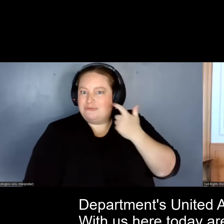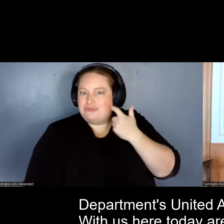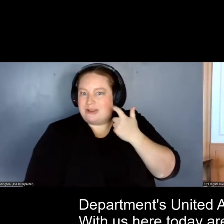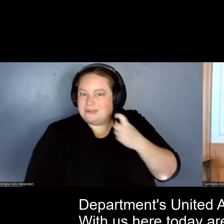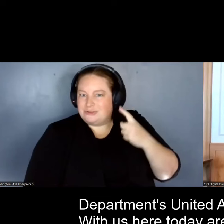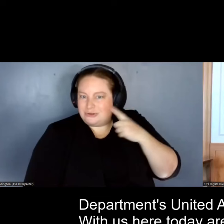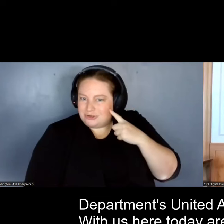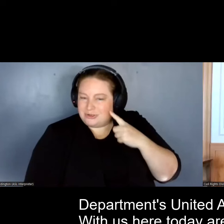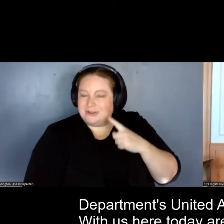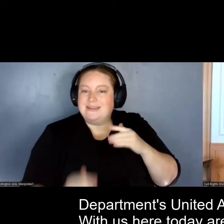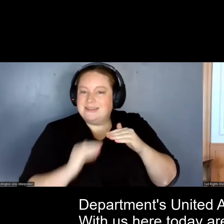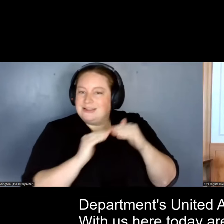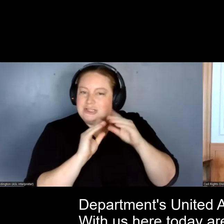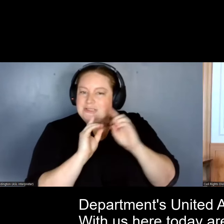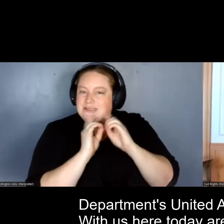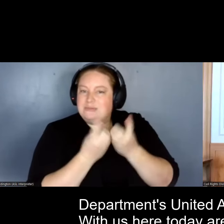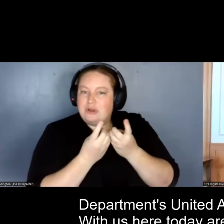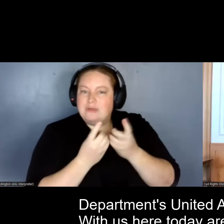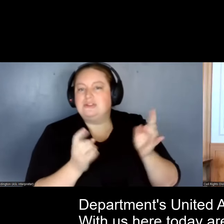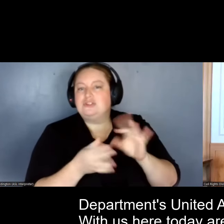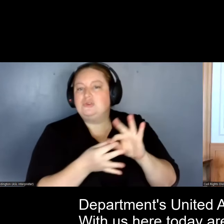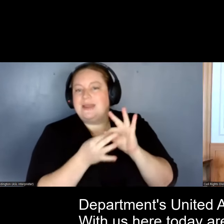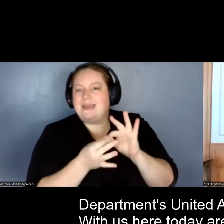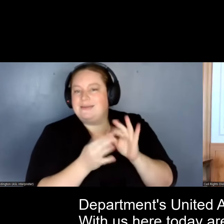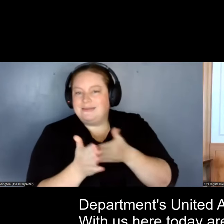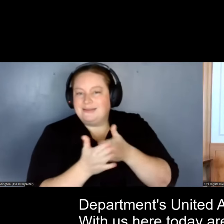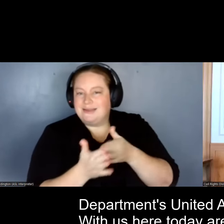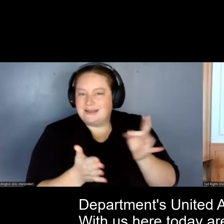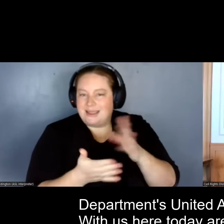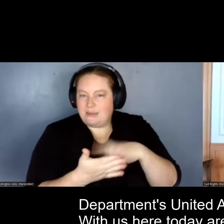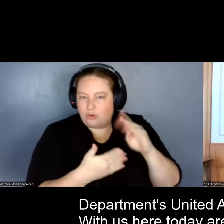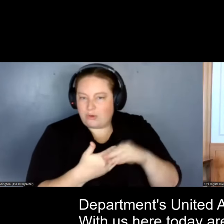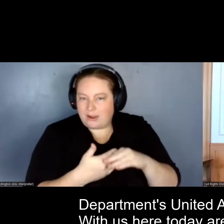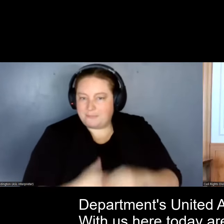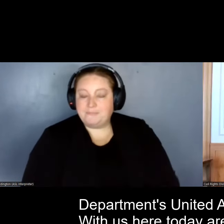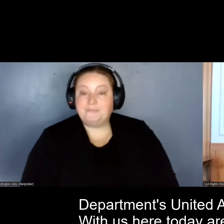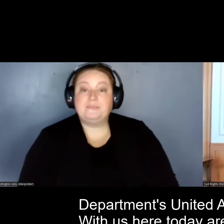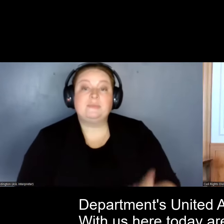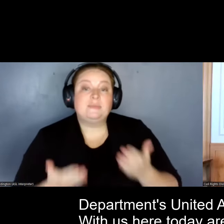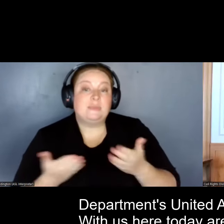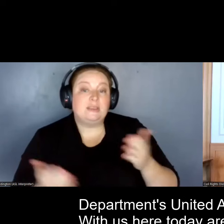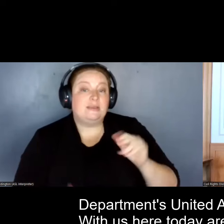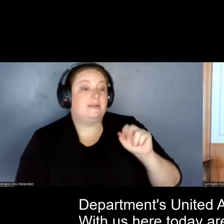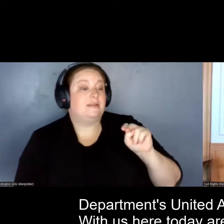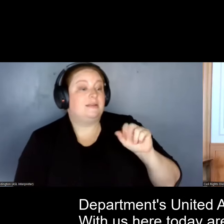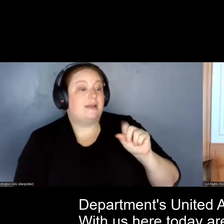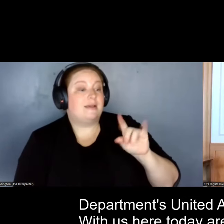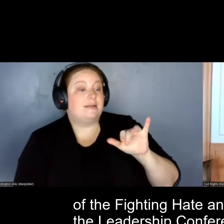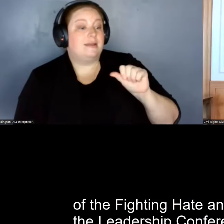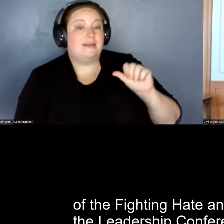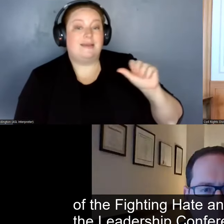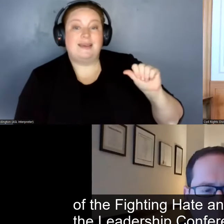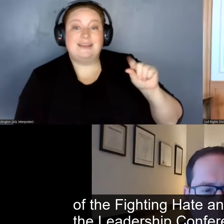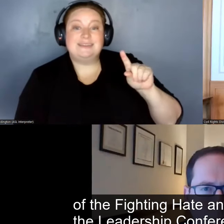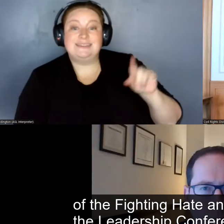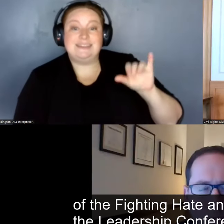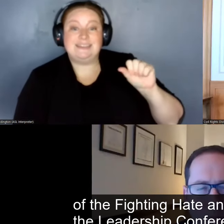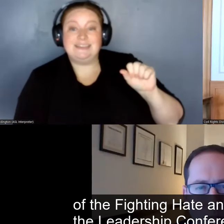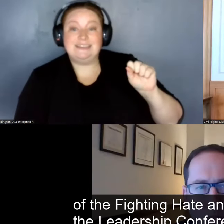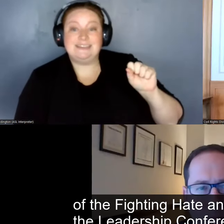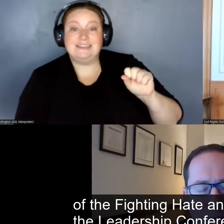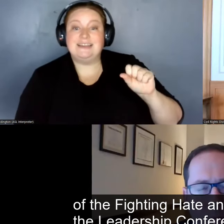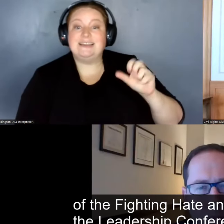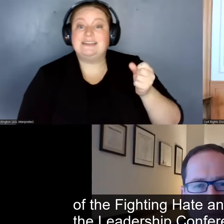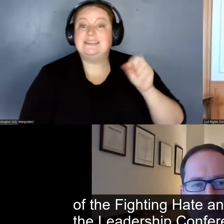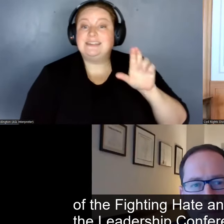Department's United Against Hate program. With us here today are Nadia Aziz, Senior Program Director of the Fighting